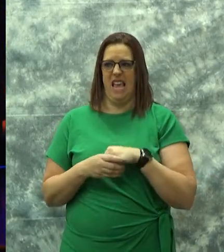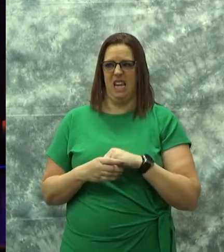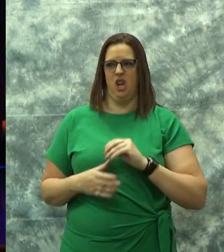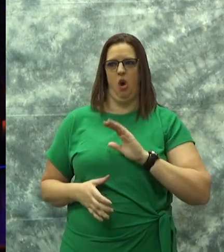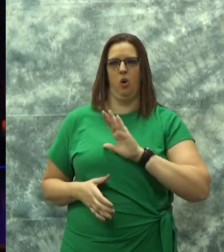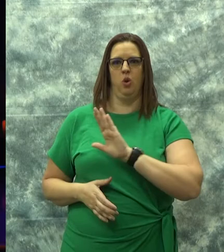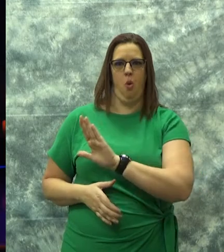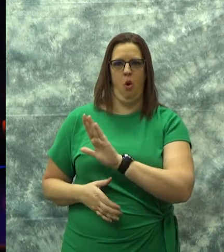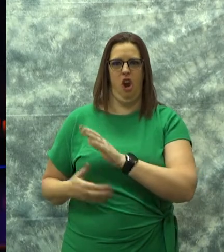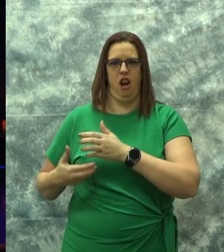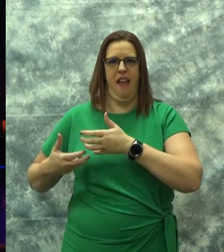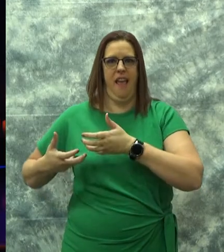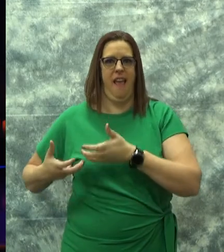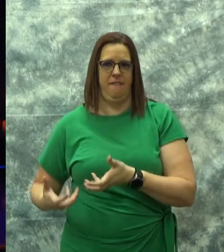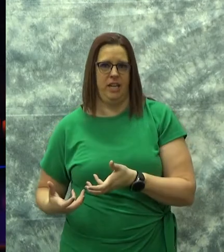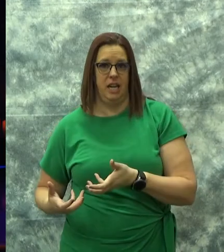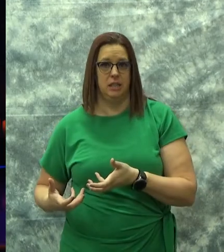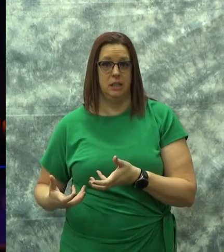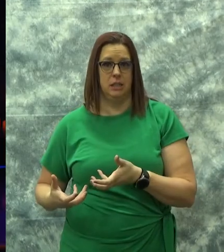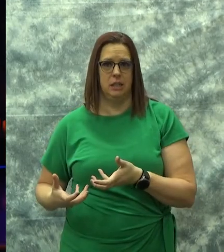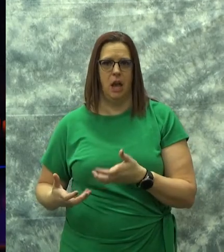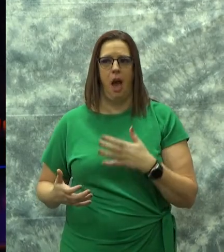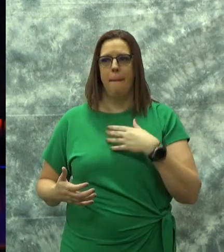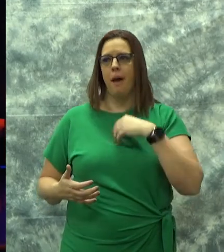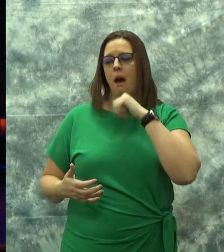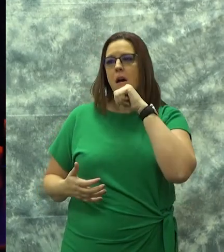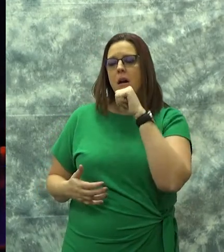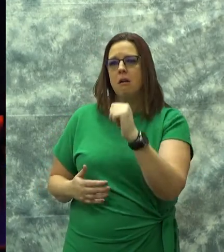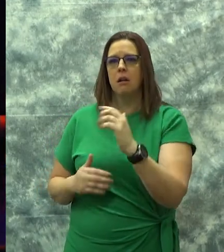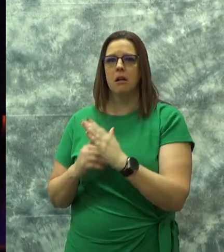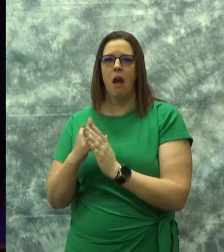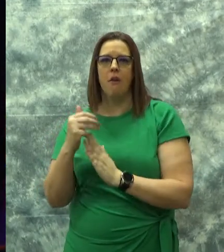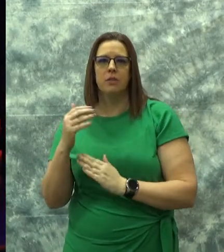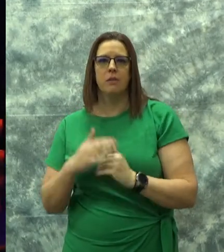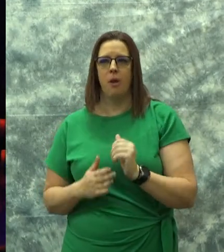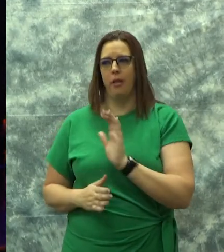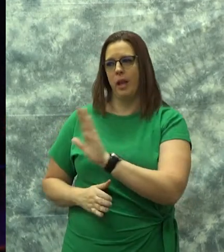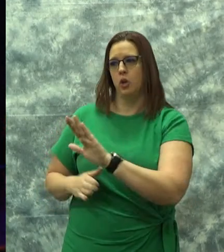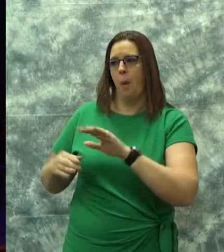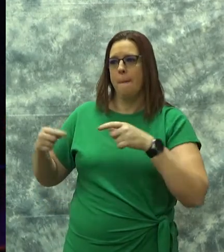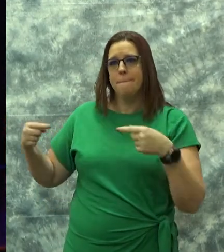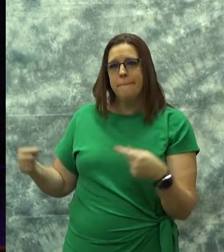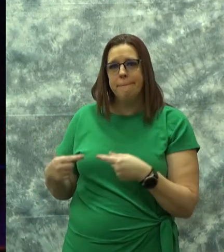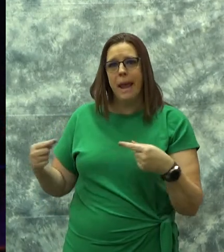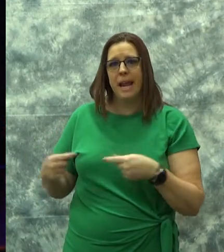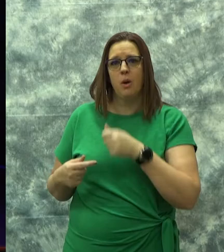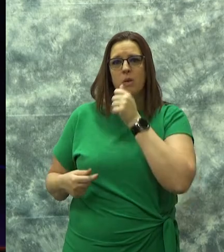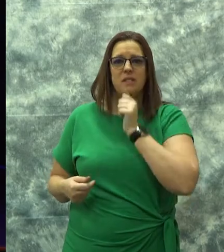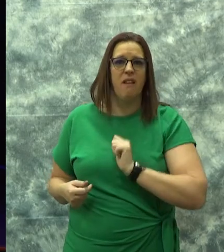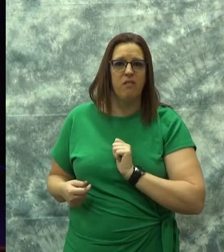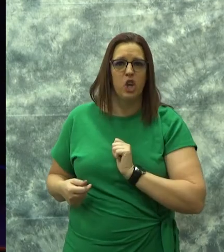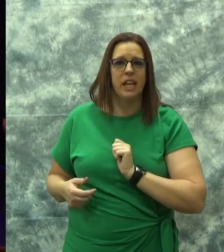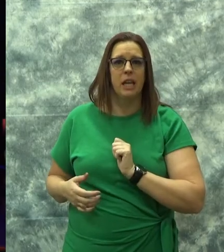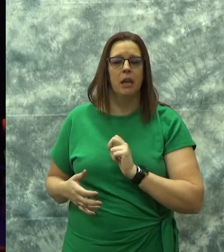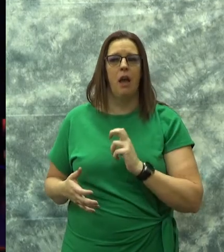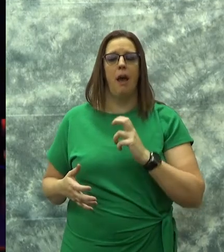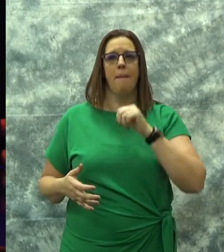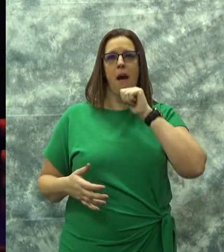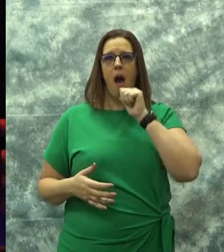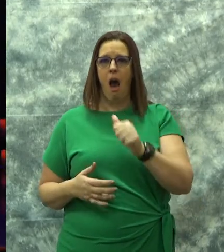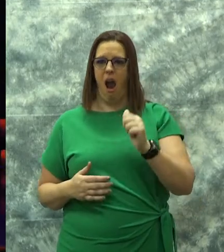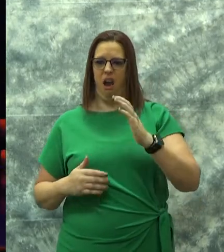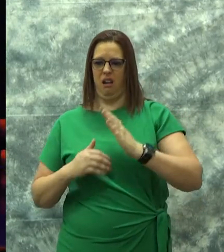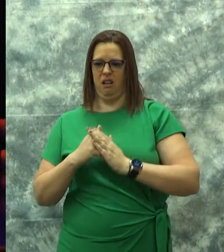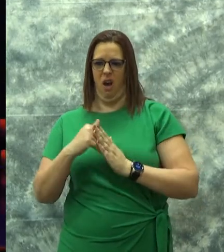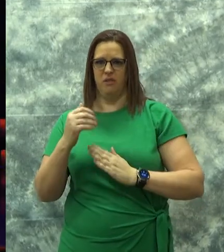each other's heaviness. We're uncomfortable in the space of other people's pain and suffering. We're uncomfortable